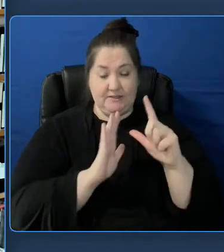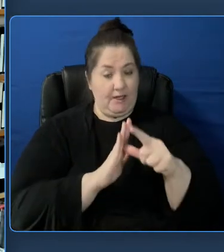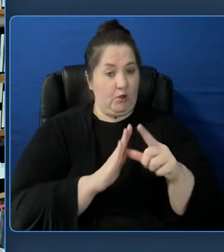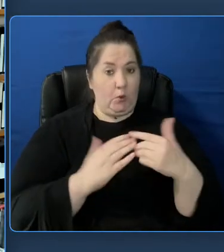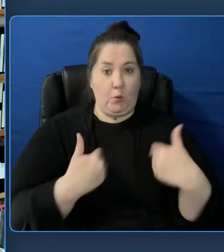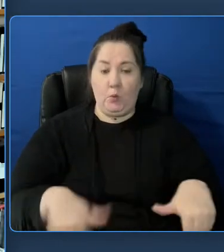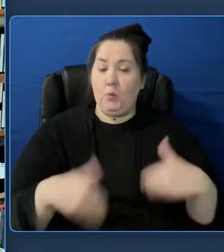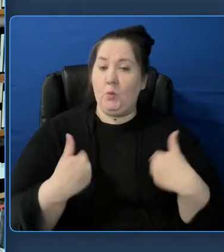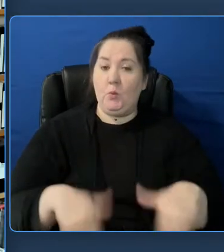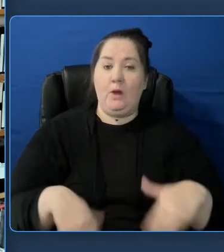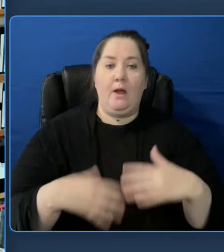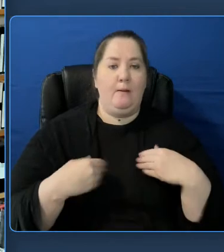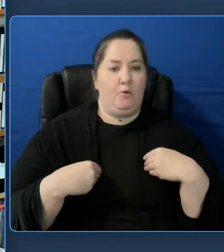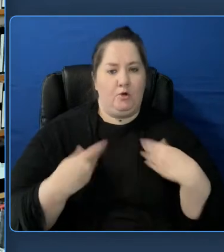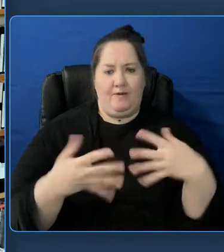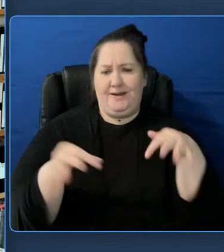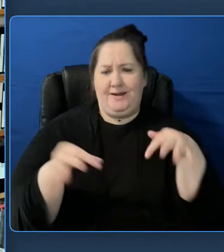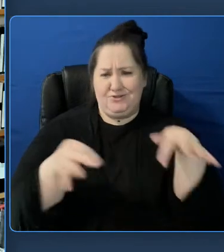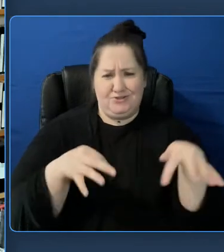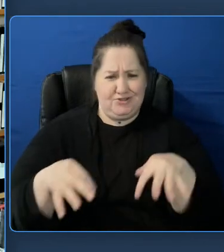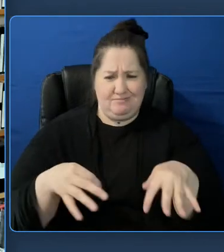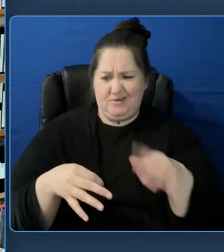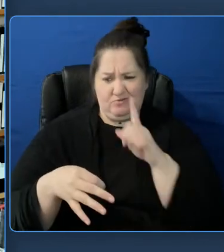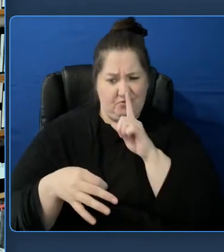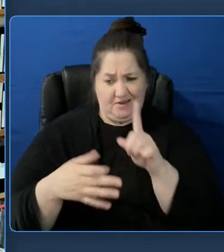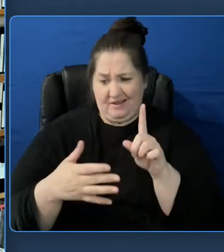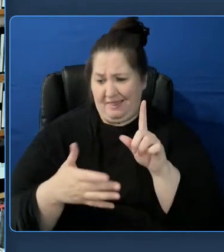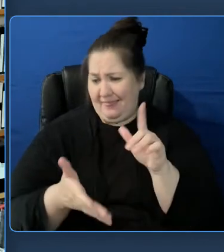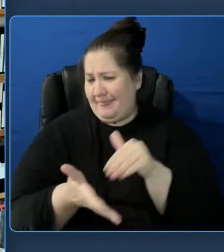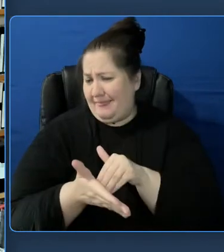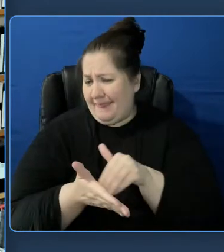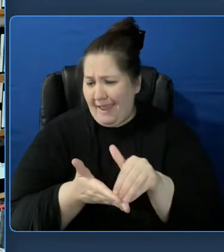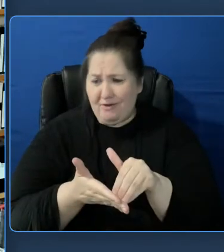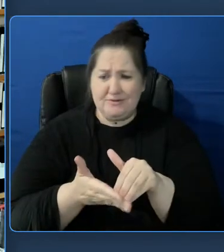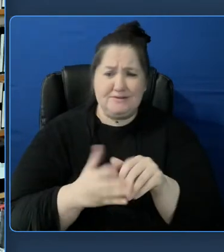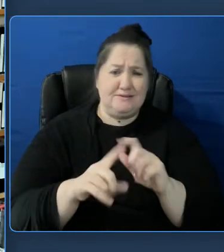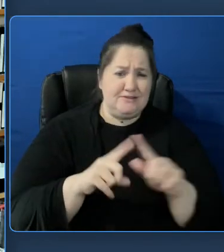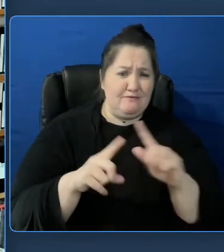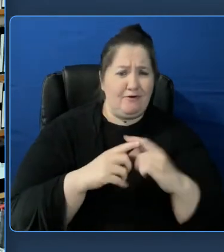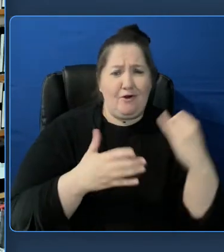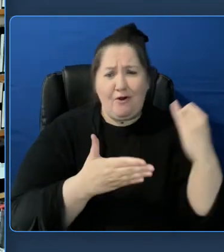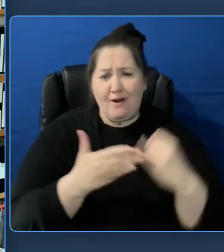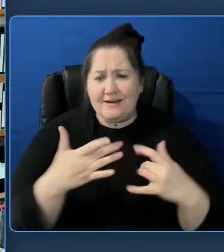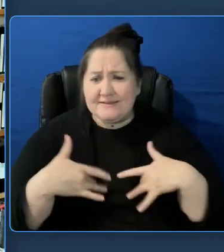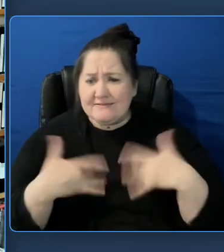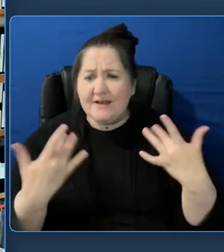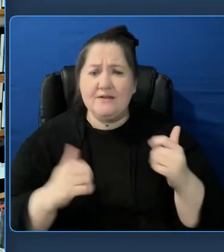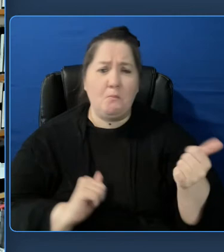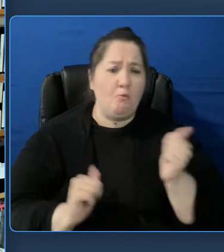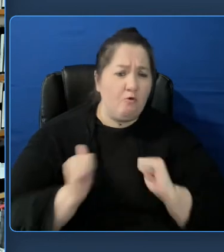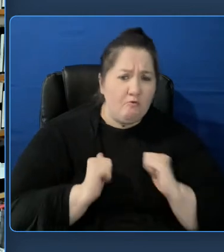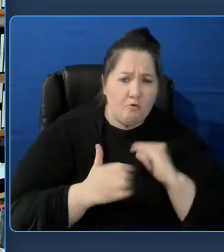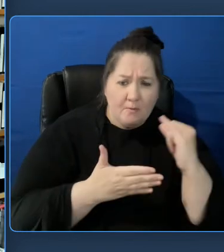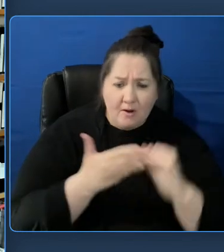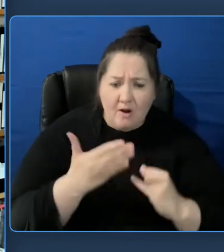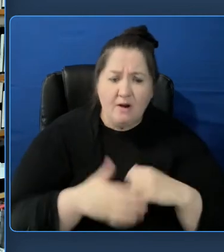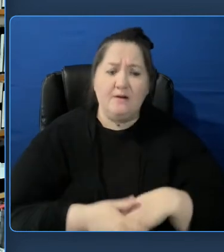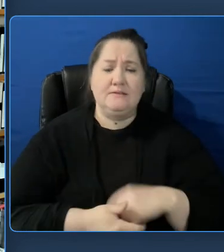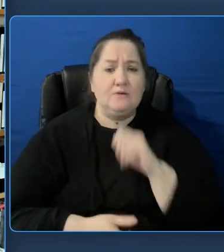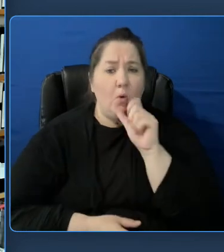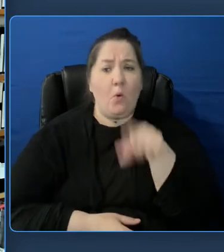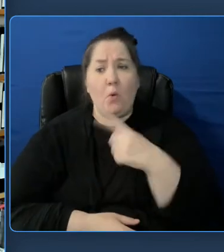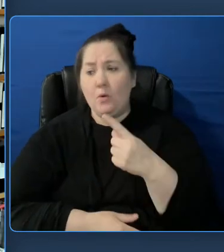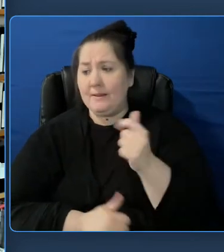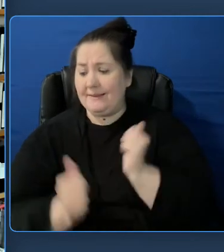goodness, I have provided description at literally thousands of arts events, performing arts, but meaning not